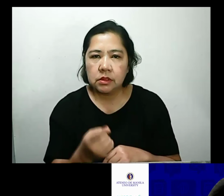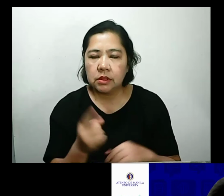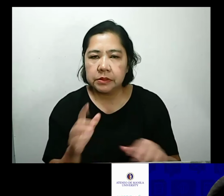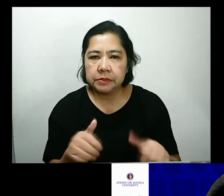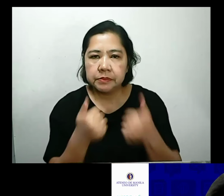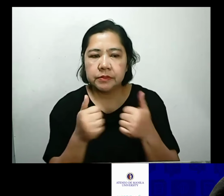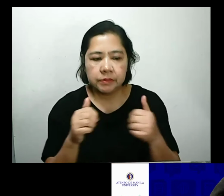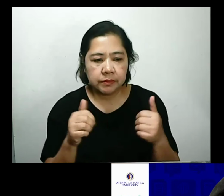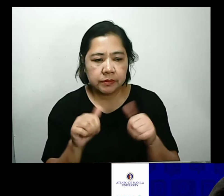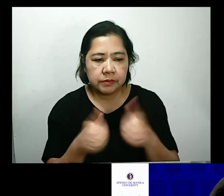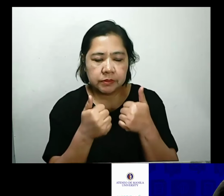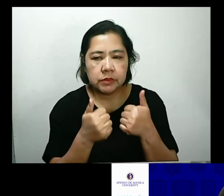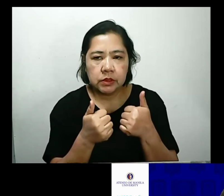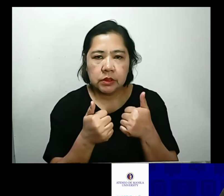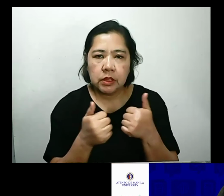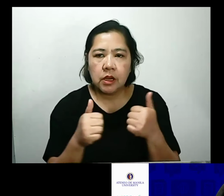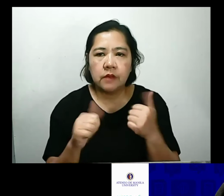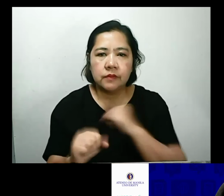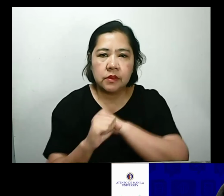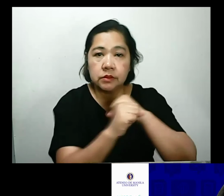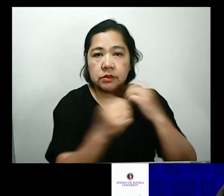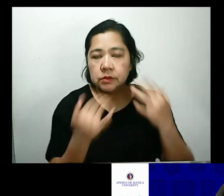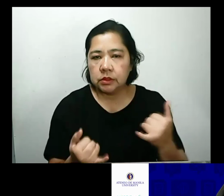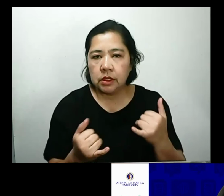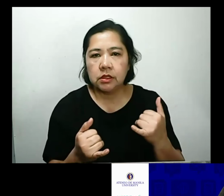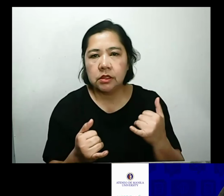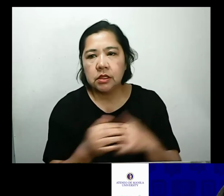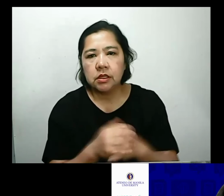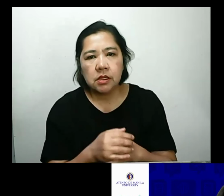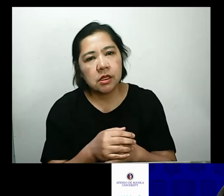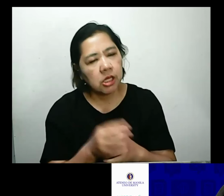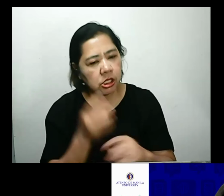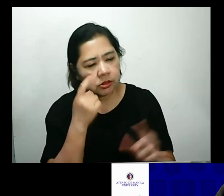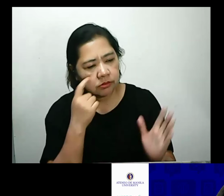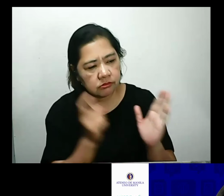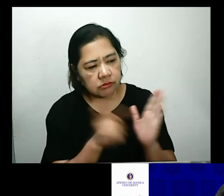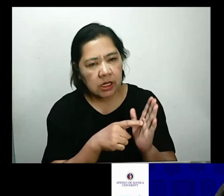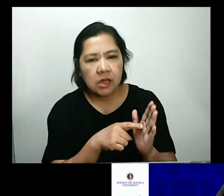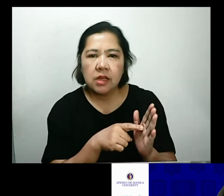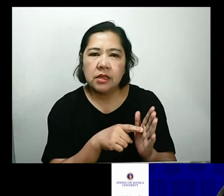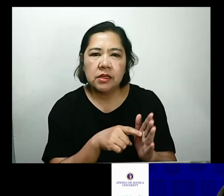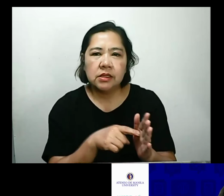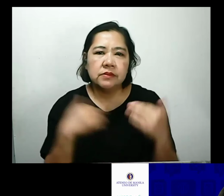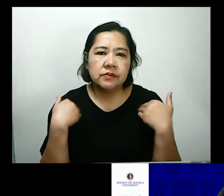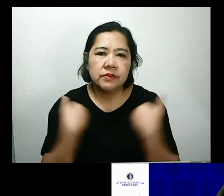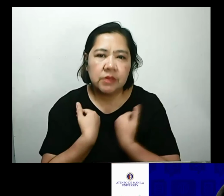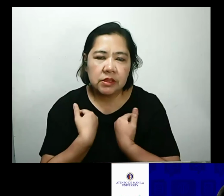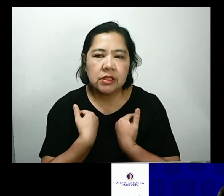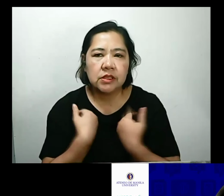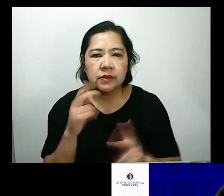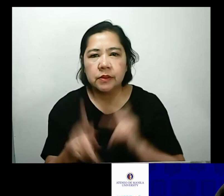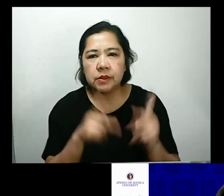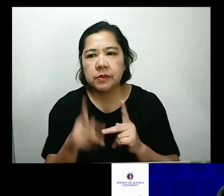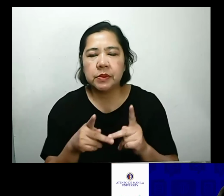to climate change activism today is the observable fatigue among the audience or the public in terms of